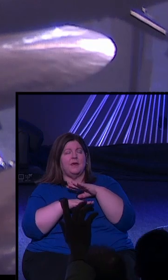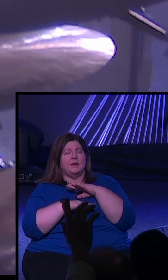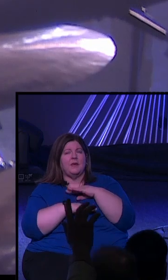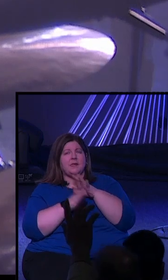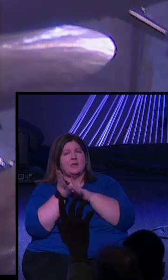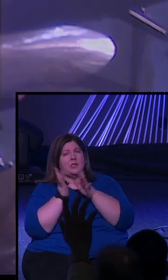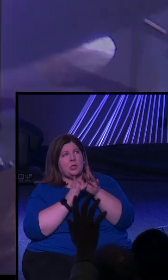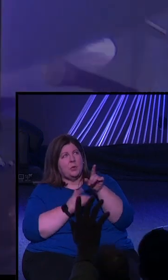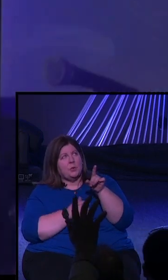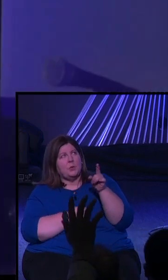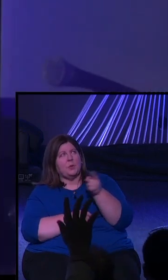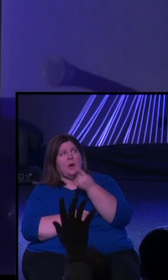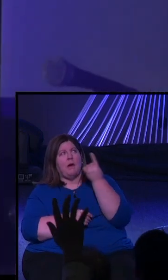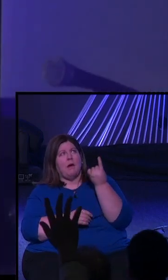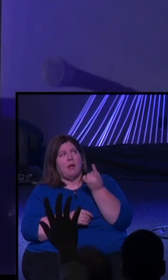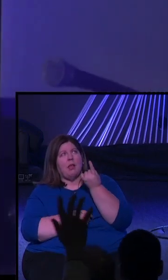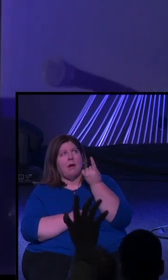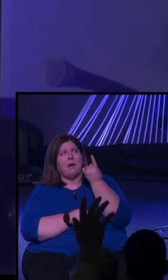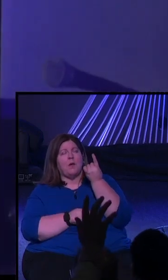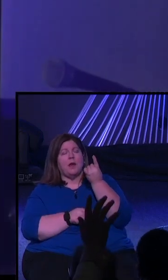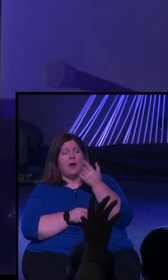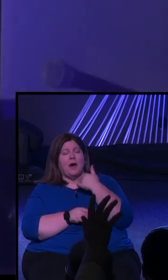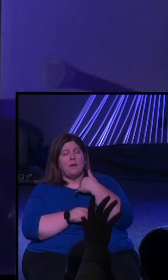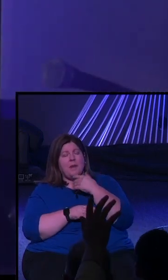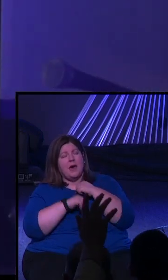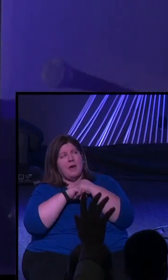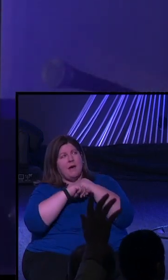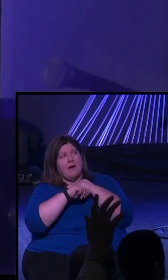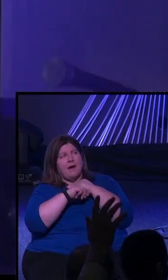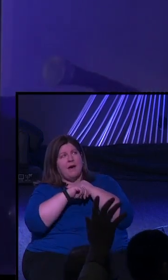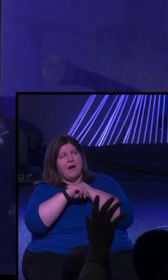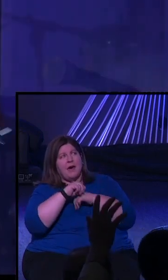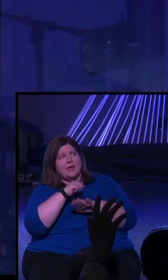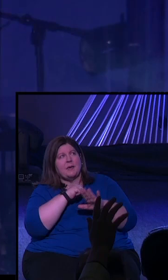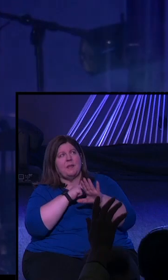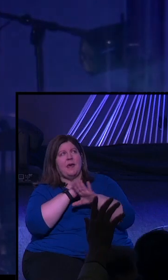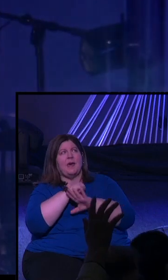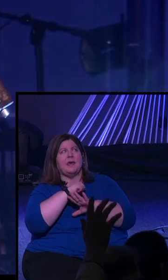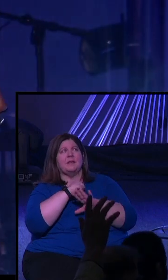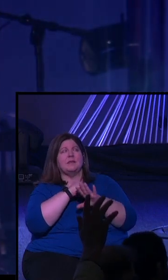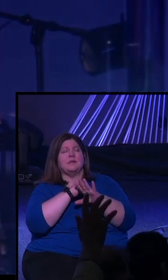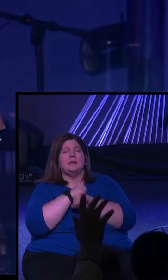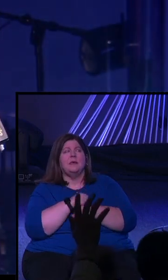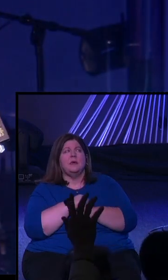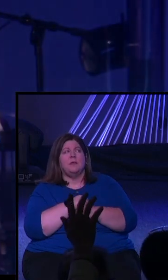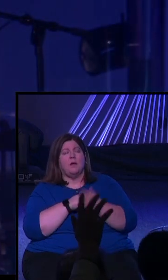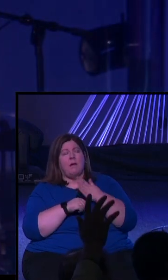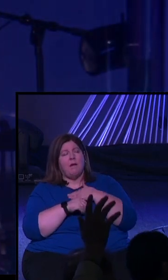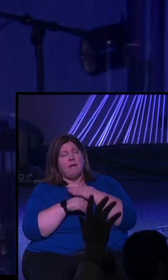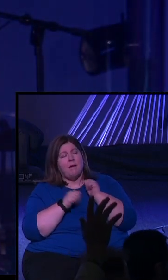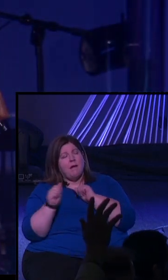everything. Jesus, you alone are my hiding place,